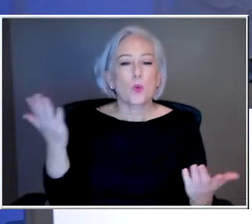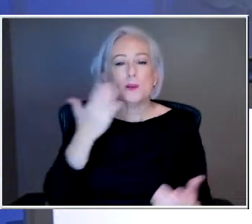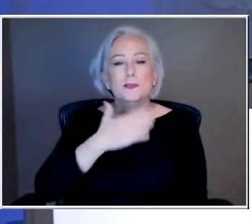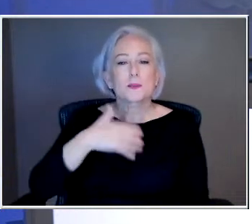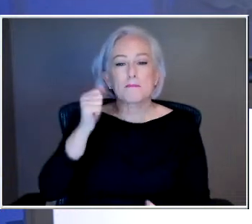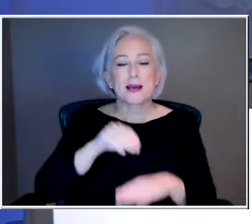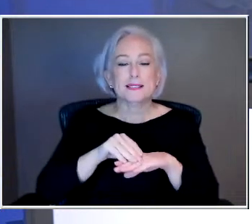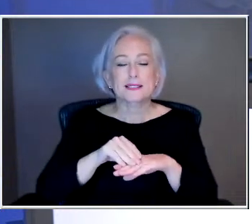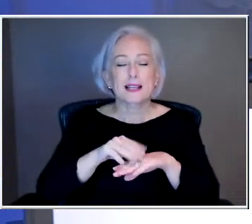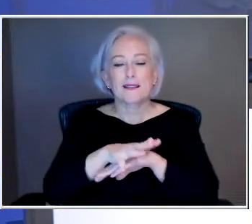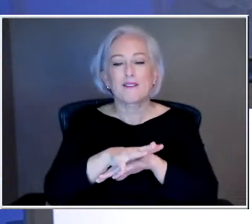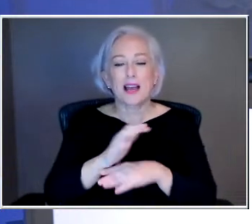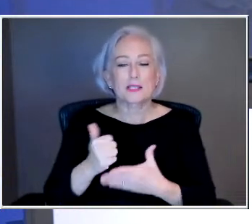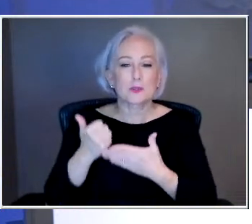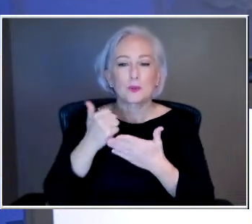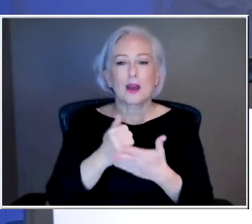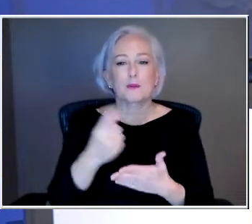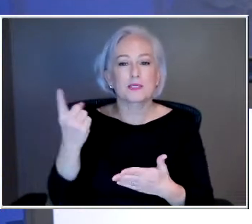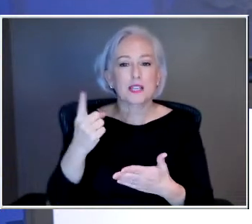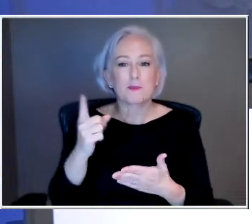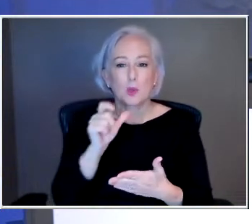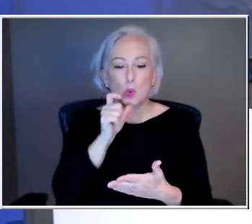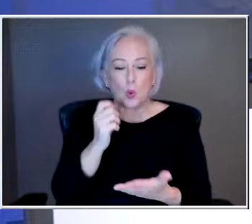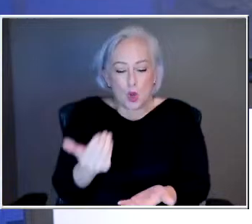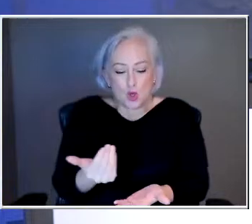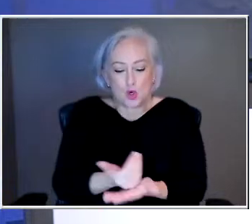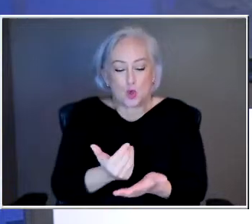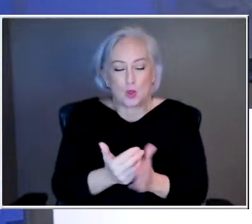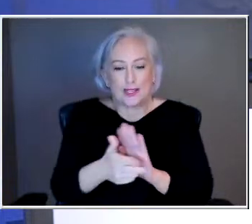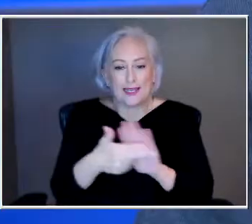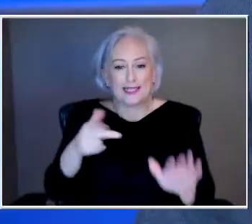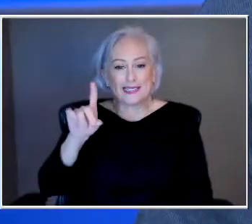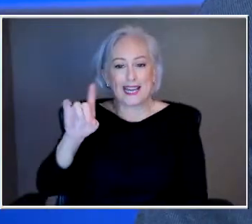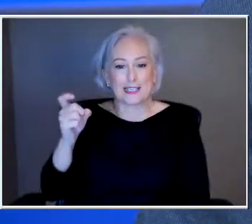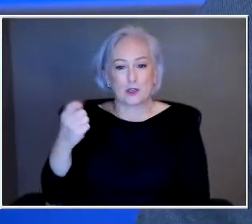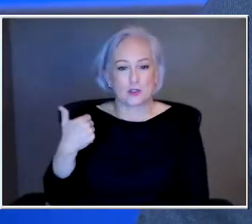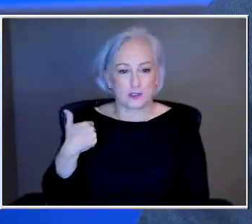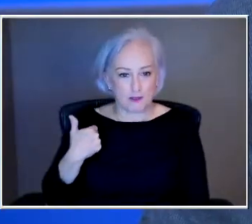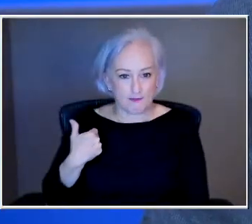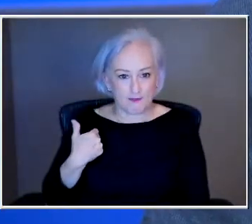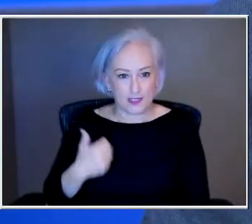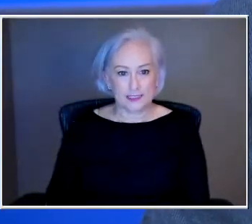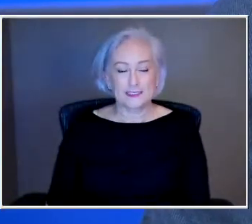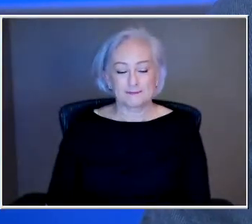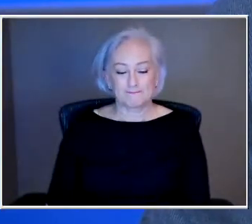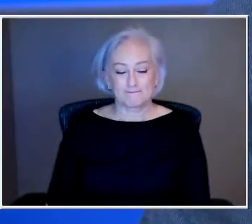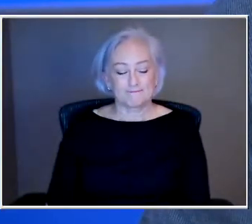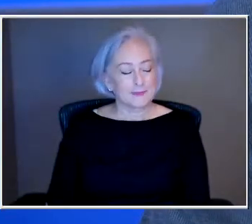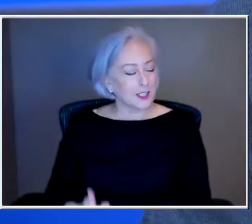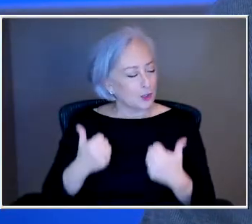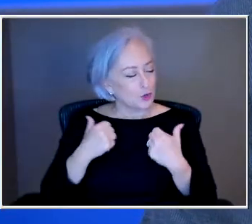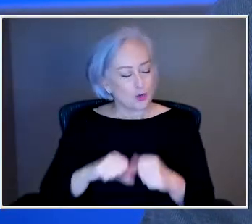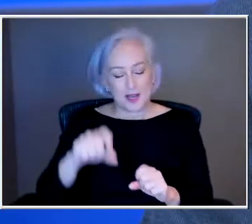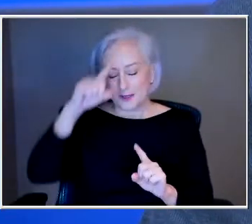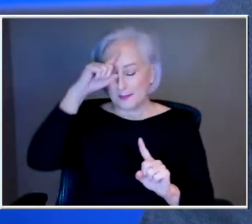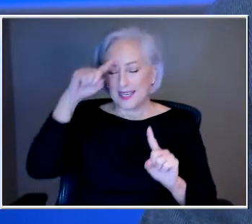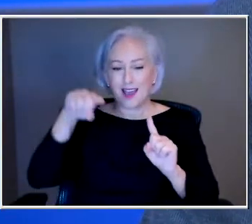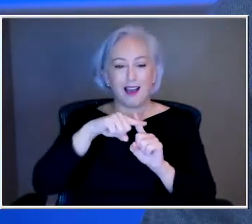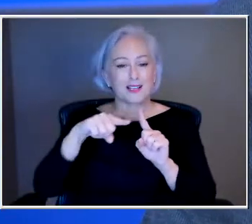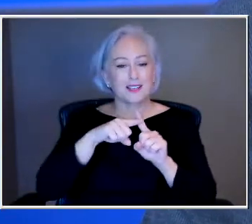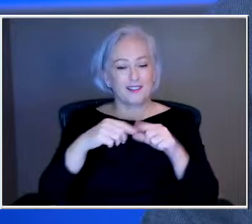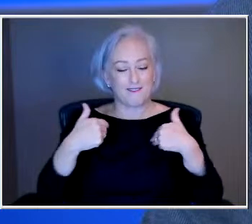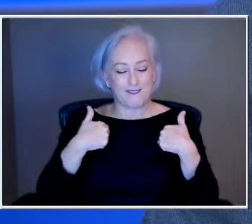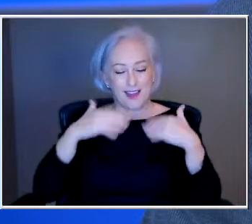help someone who's newly diagnosed? I would say just to be as positive and hopeful as you can be. I really think